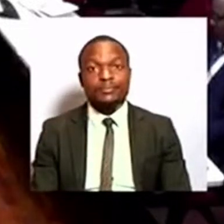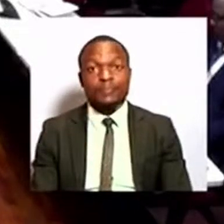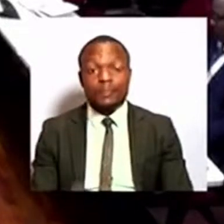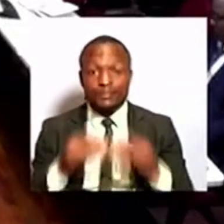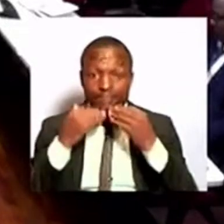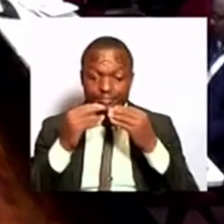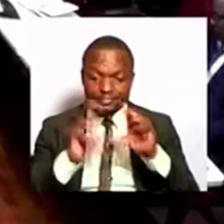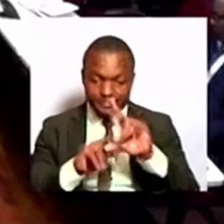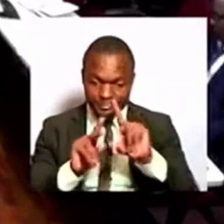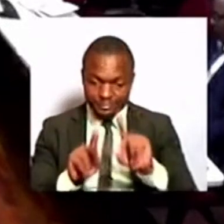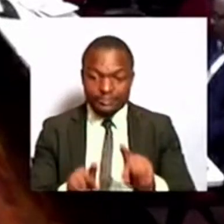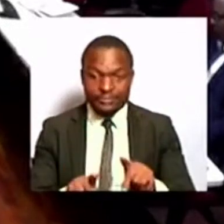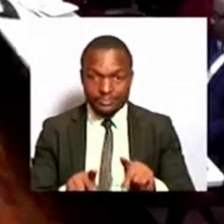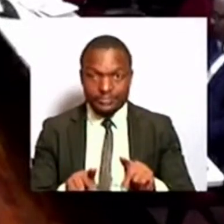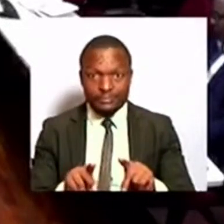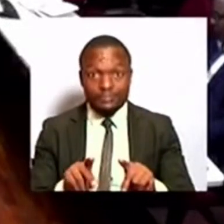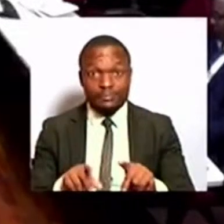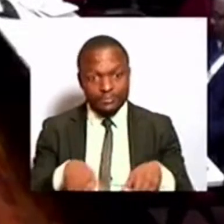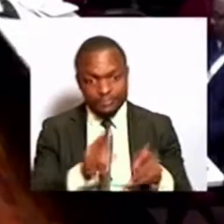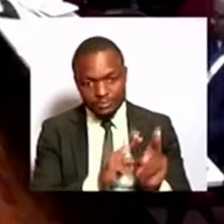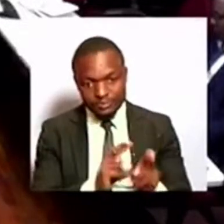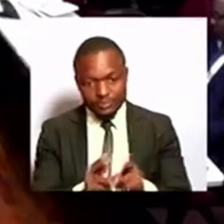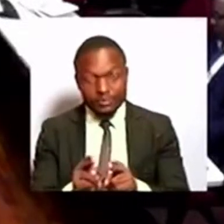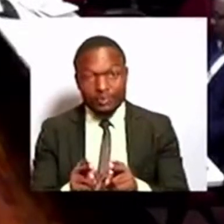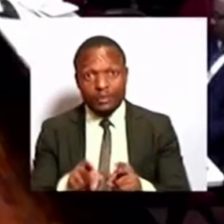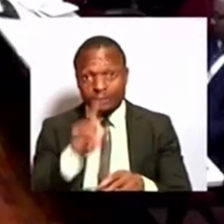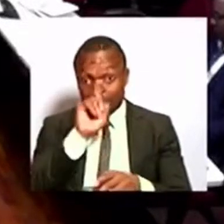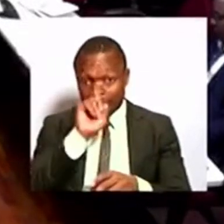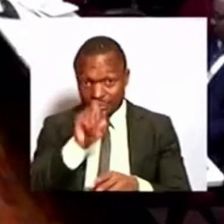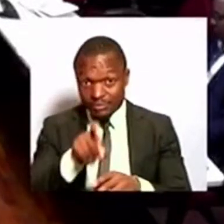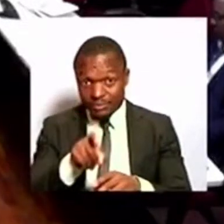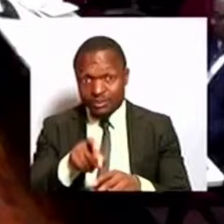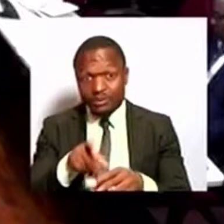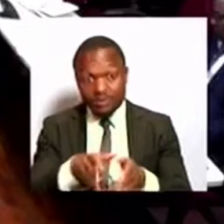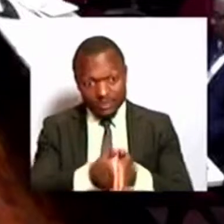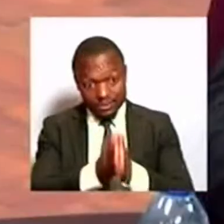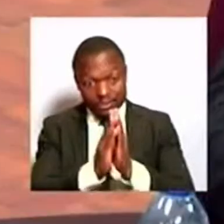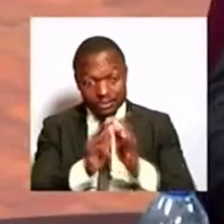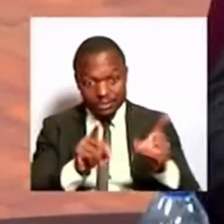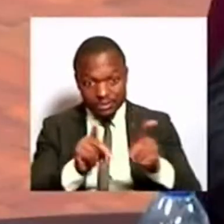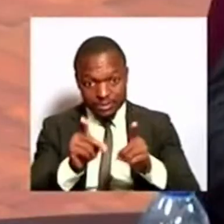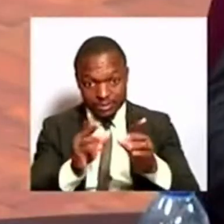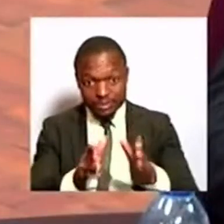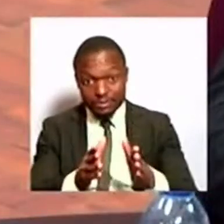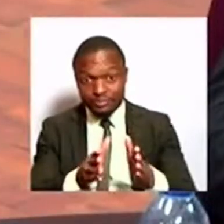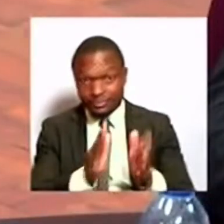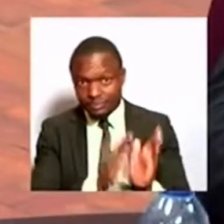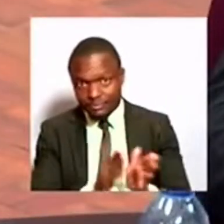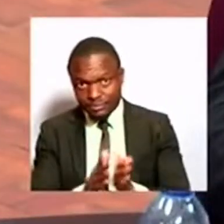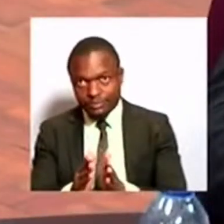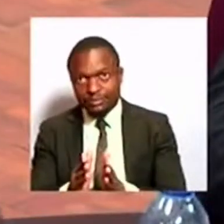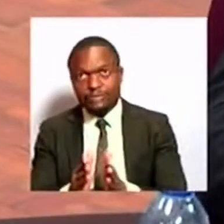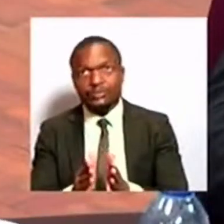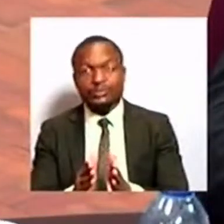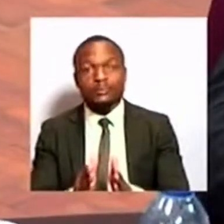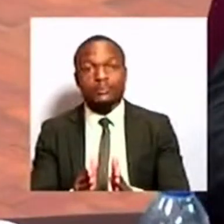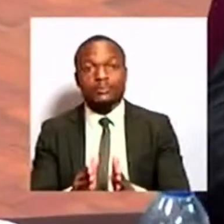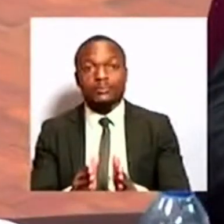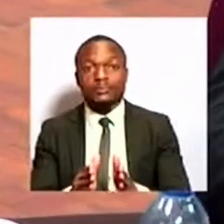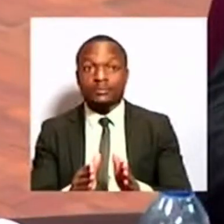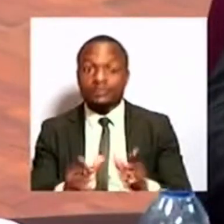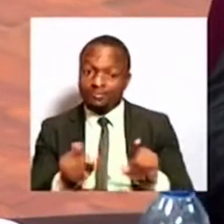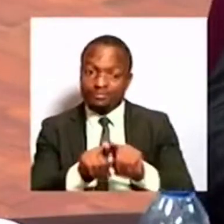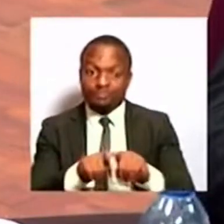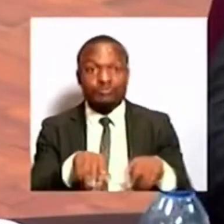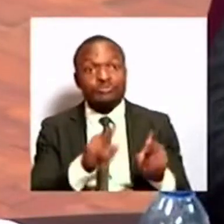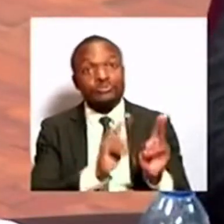Chair, I will respond on the insurance, and then I'll ask my director planning to also respond